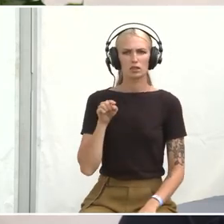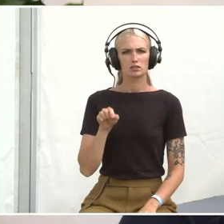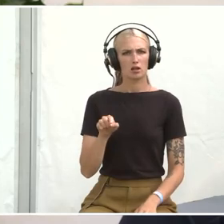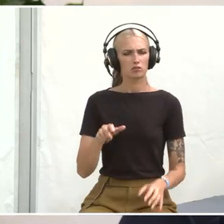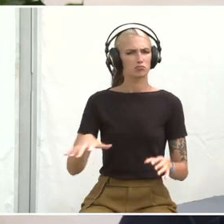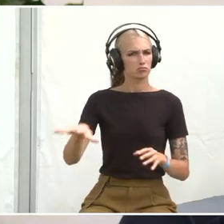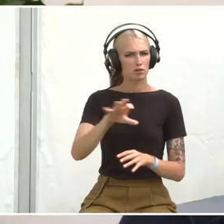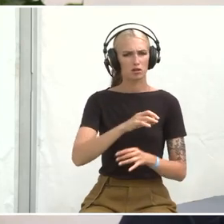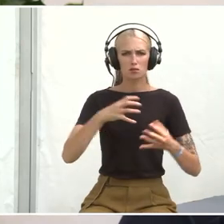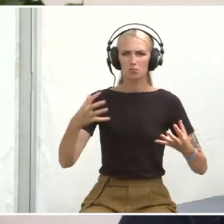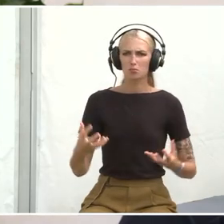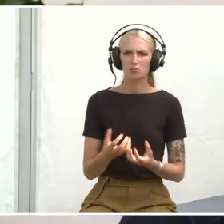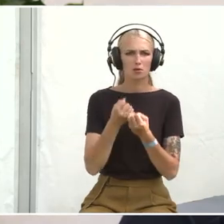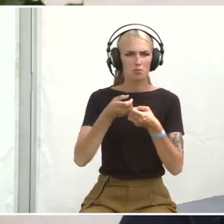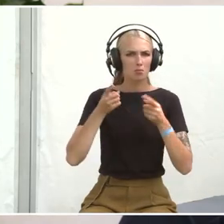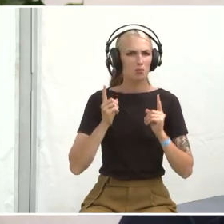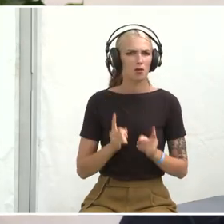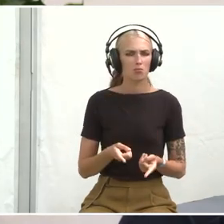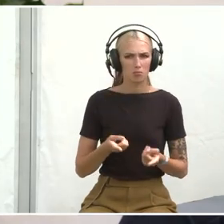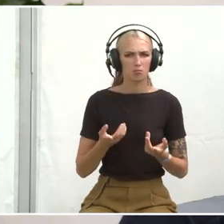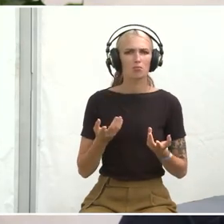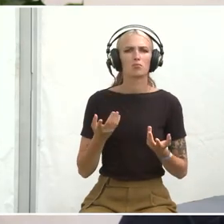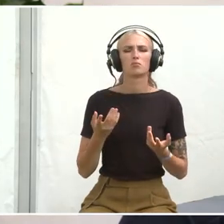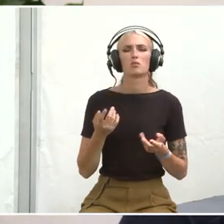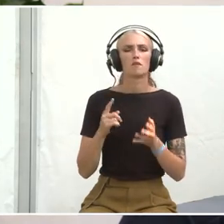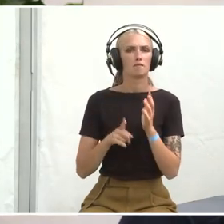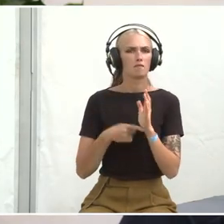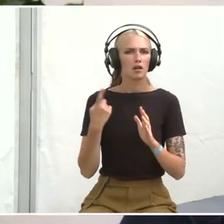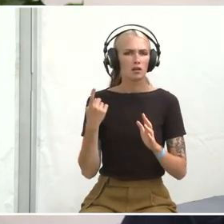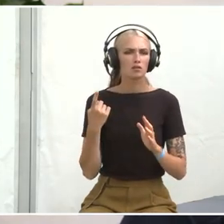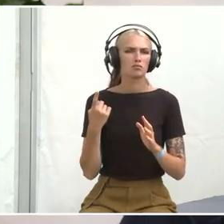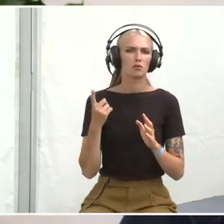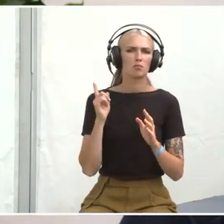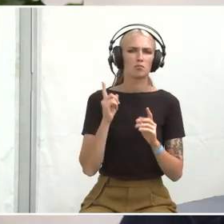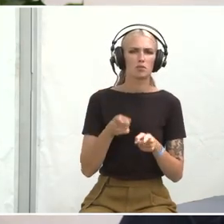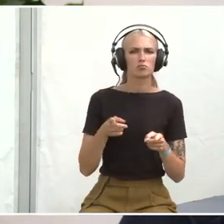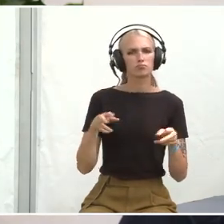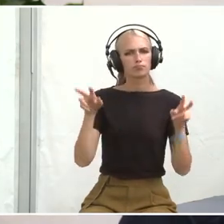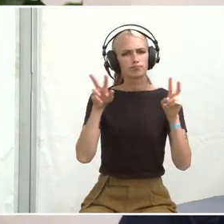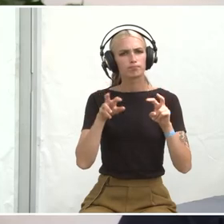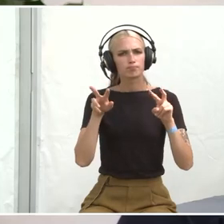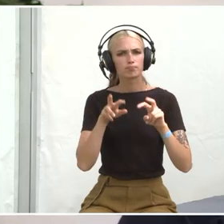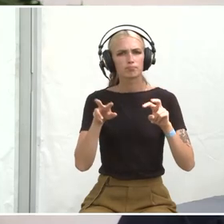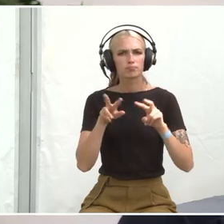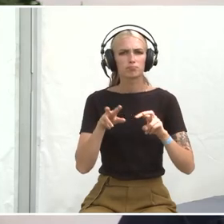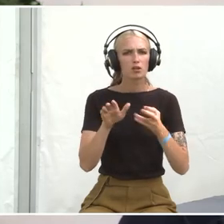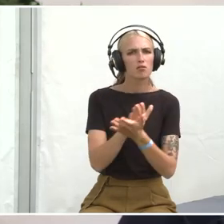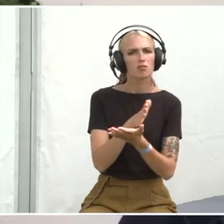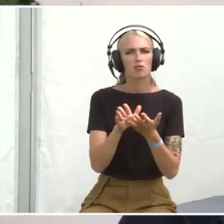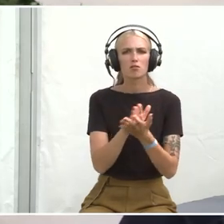a cross-section of stakeholders and requires an exploration and application of a range of different